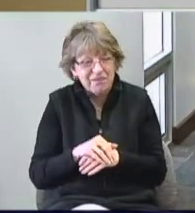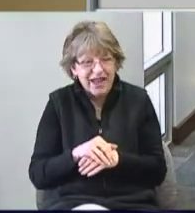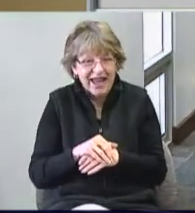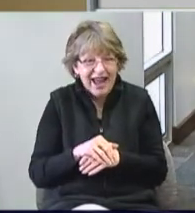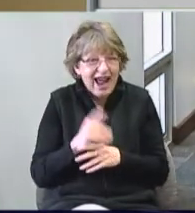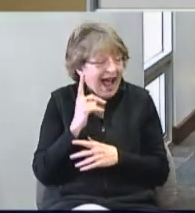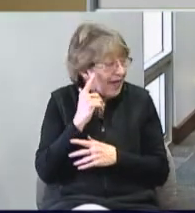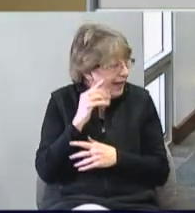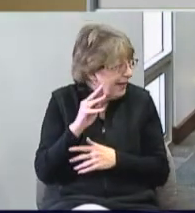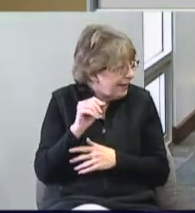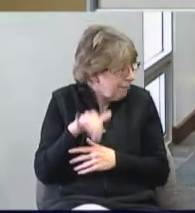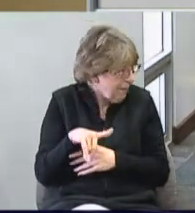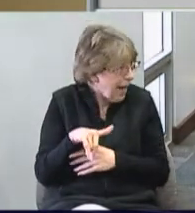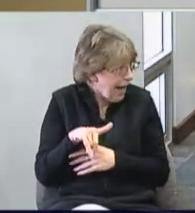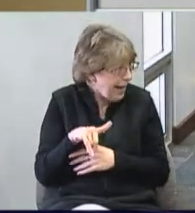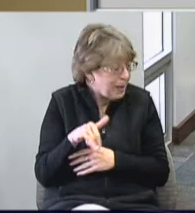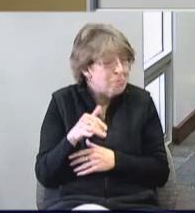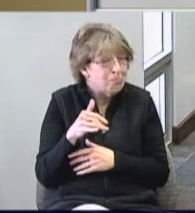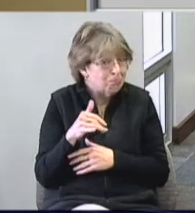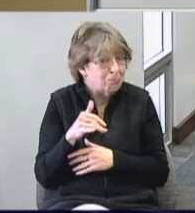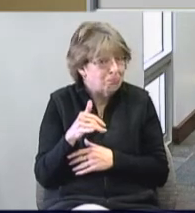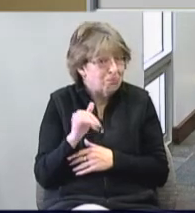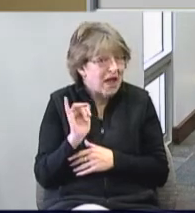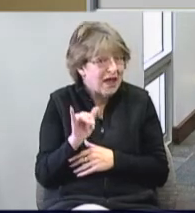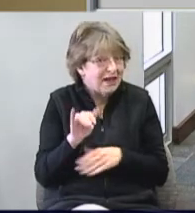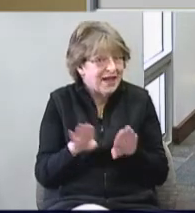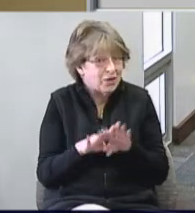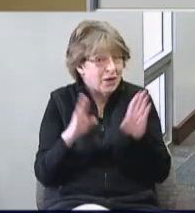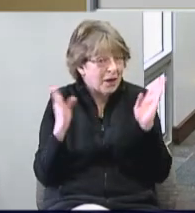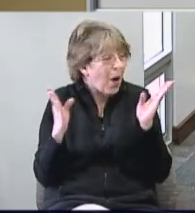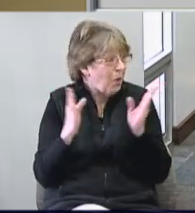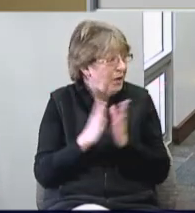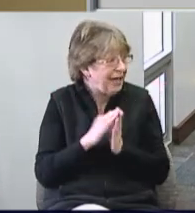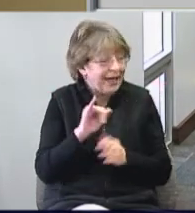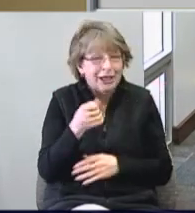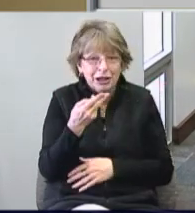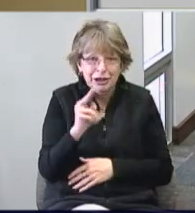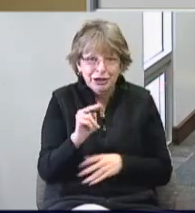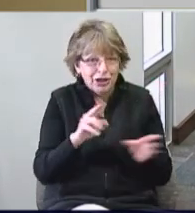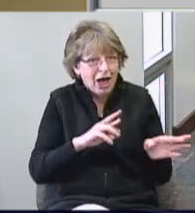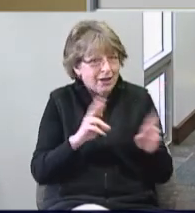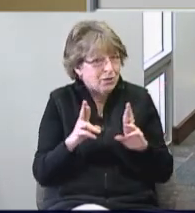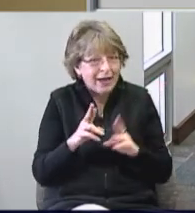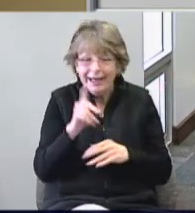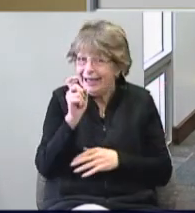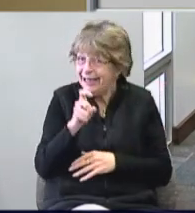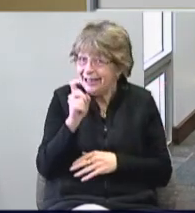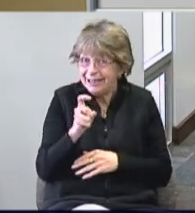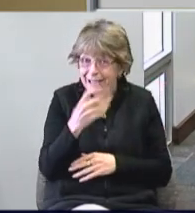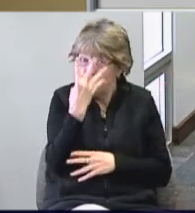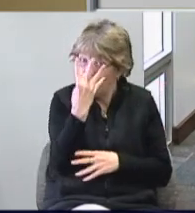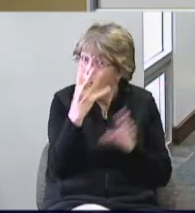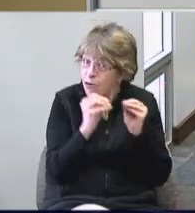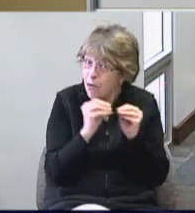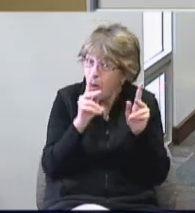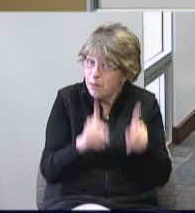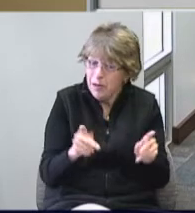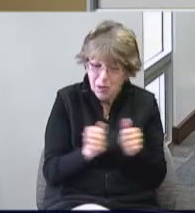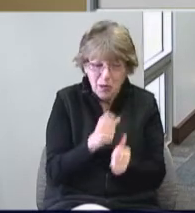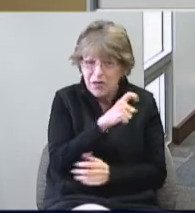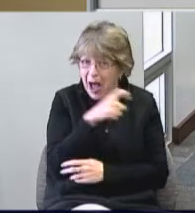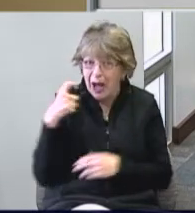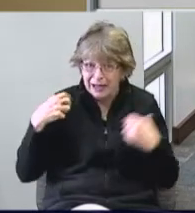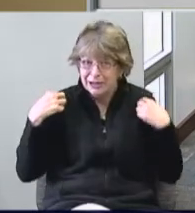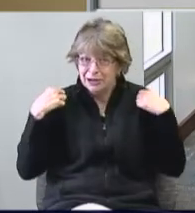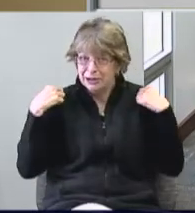said May, looking at opening. So again, John's ready to go. He just needs 4 more people with ugly bowling shirts to play with him.